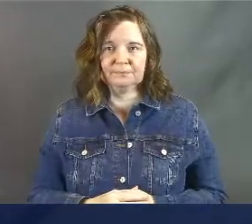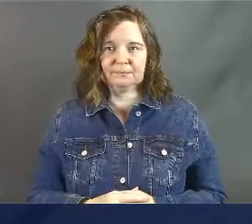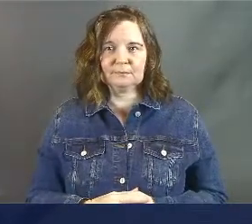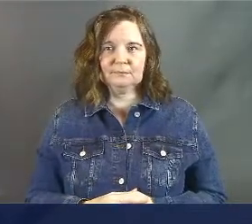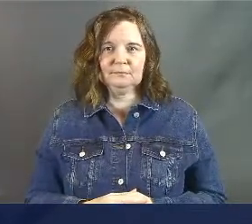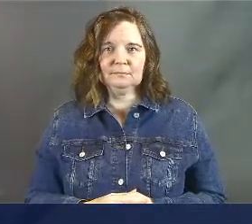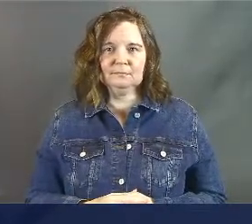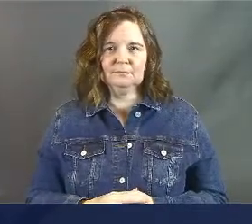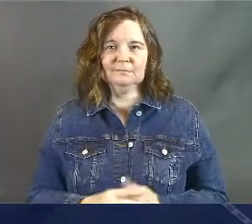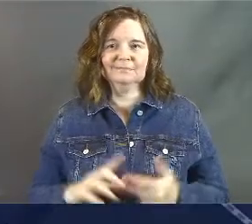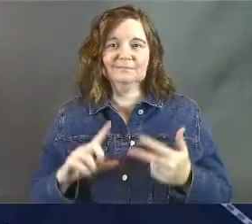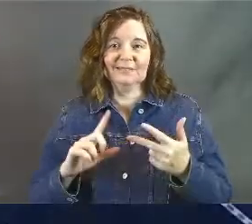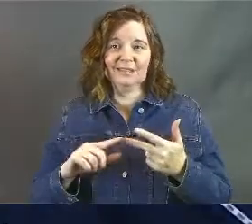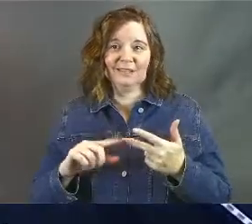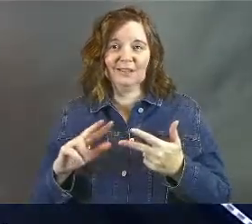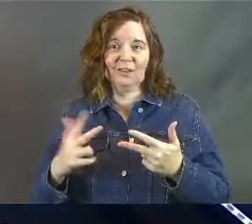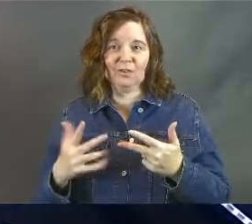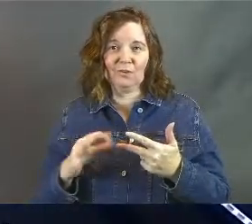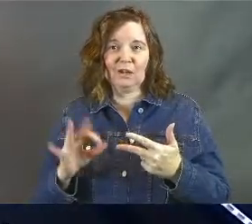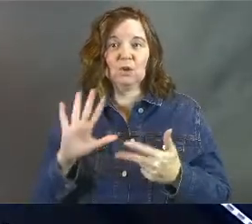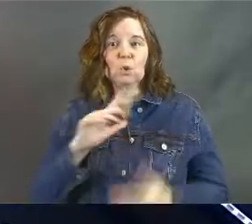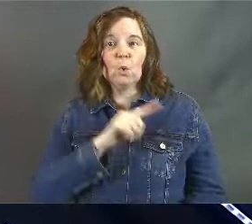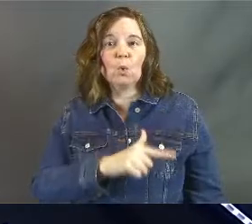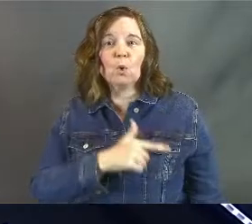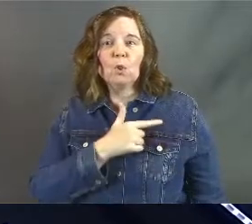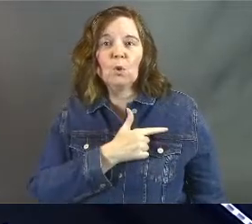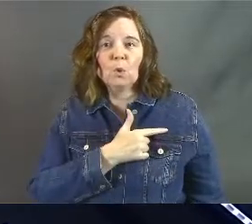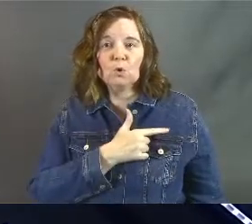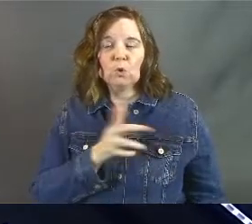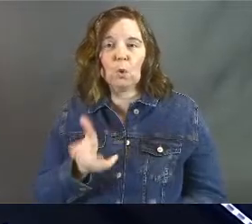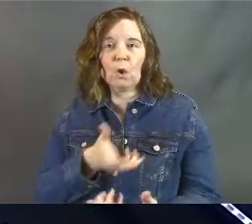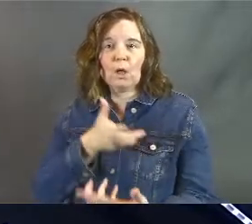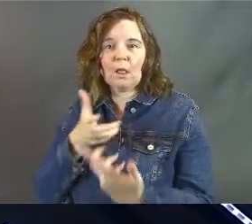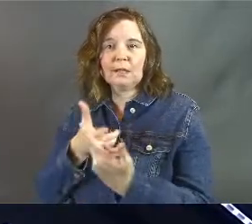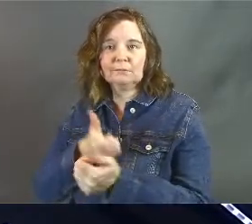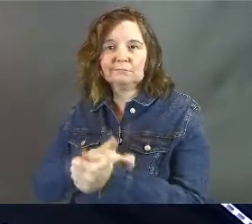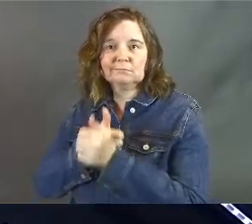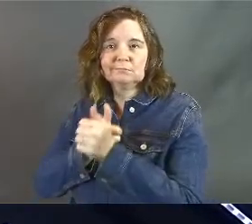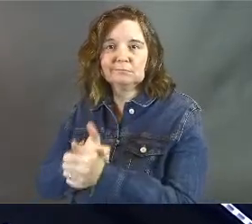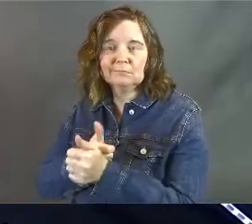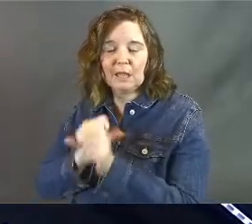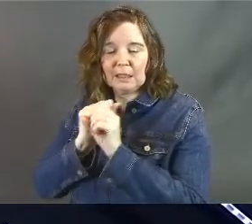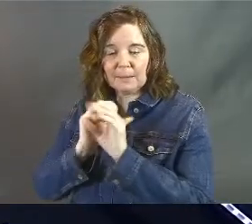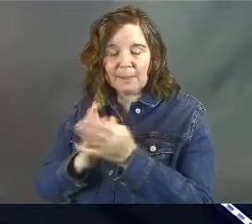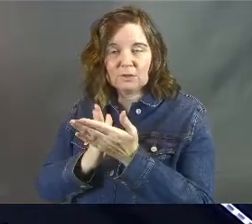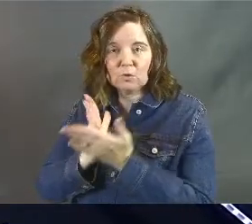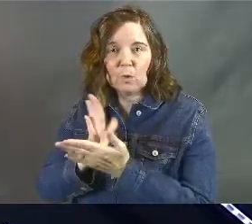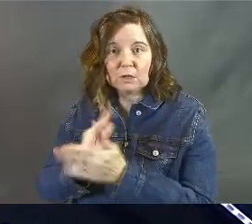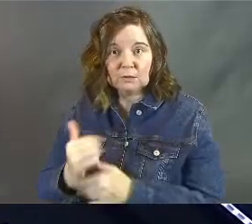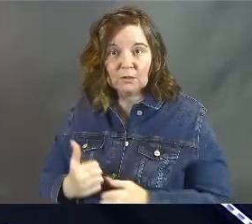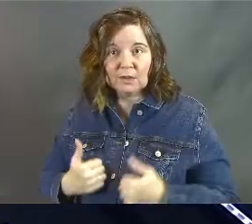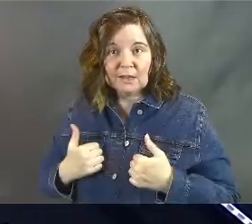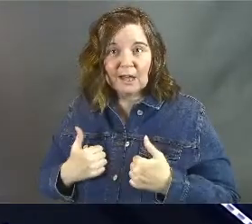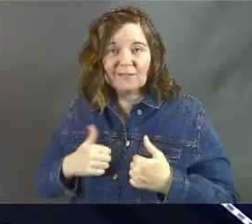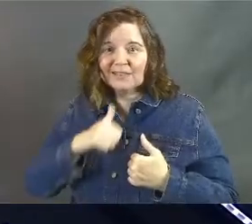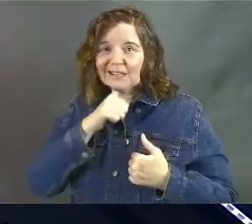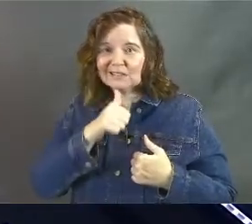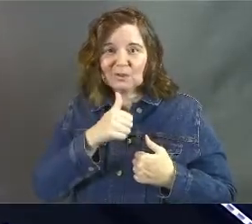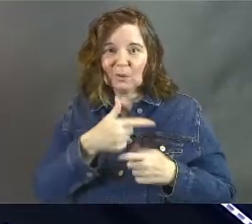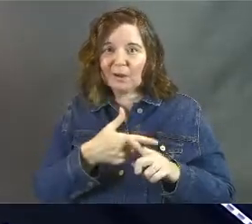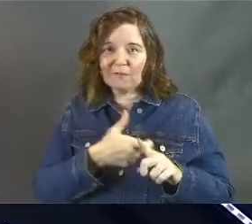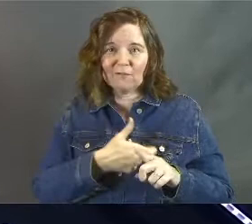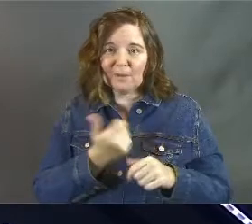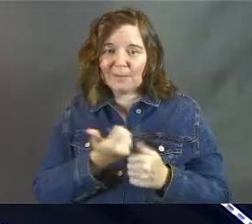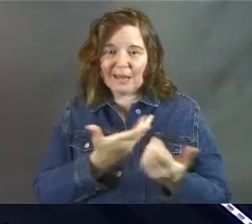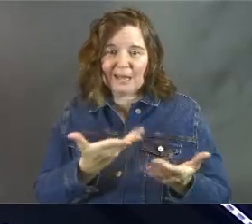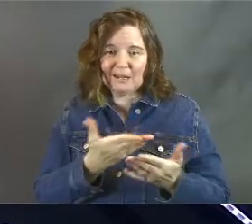third option. So your loyalty, your allegiance, the blessings and the rights of your life, they do not come